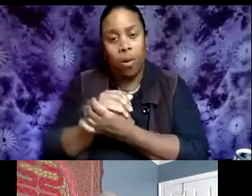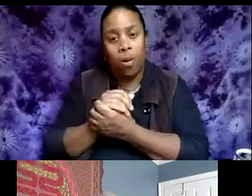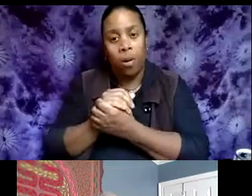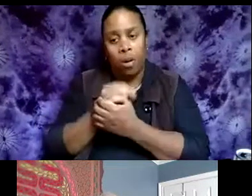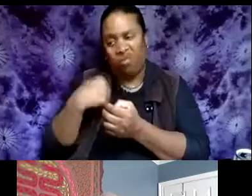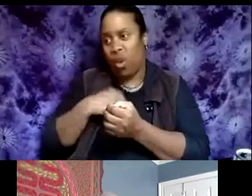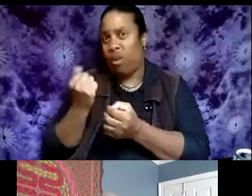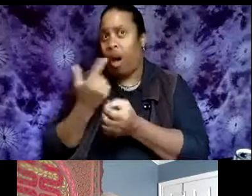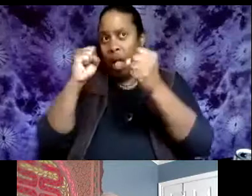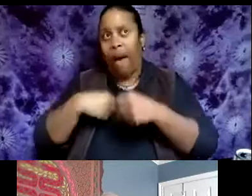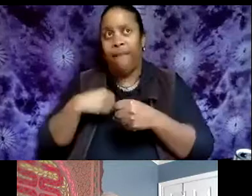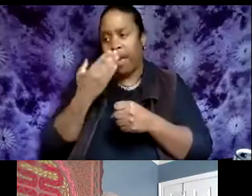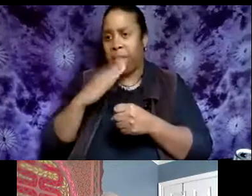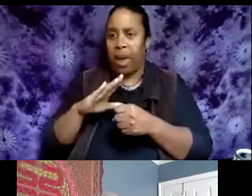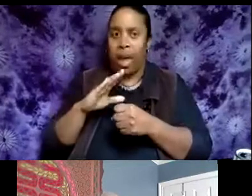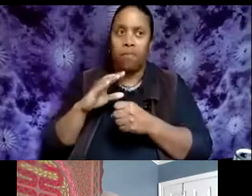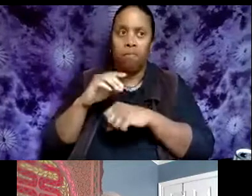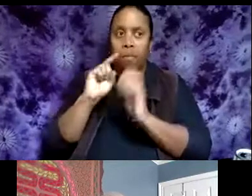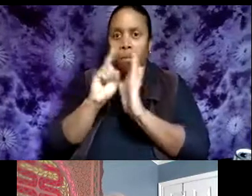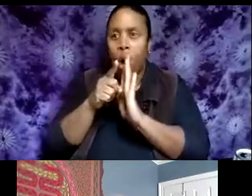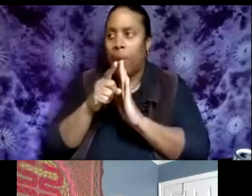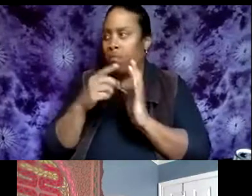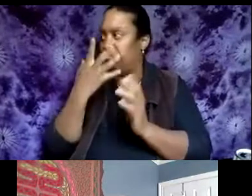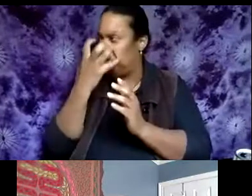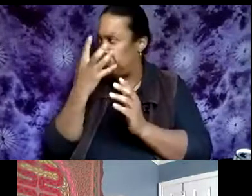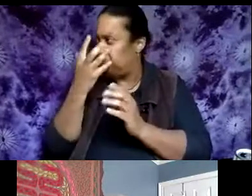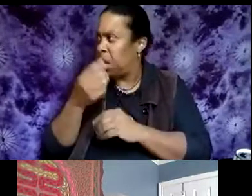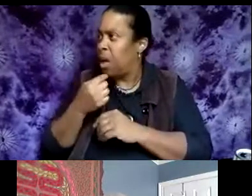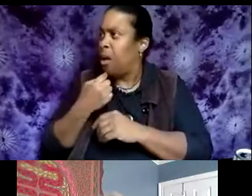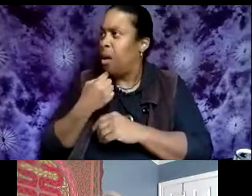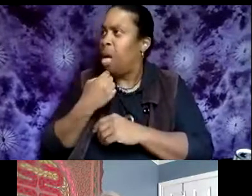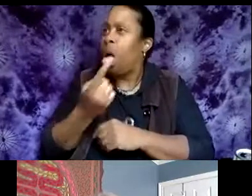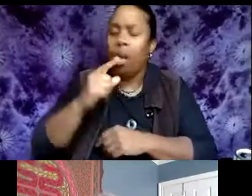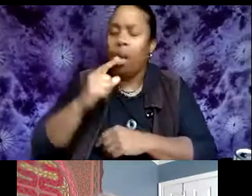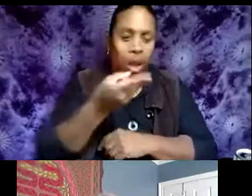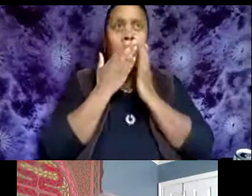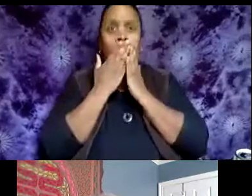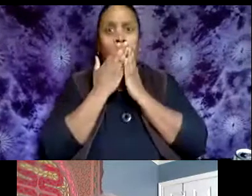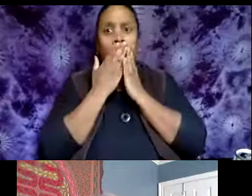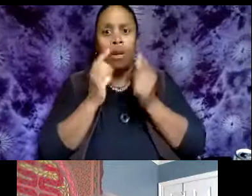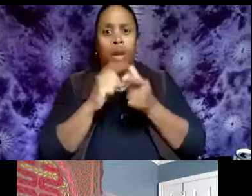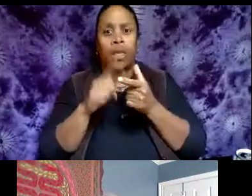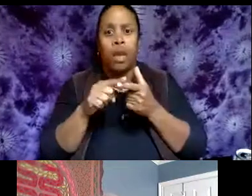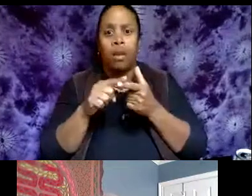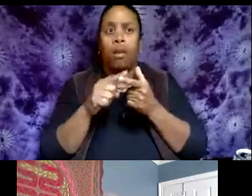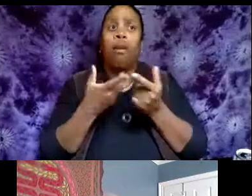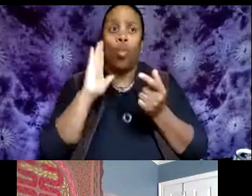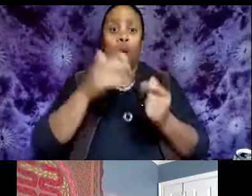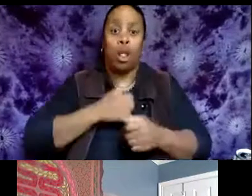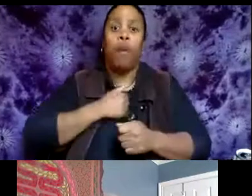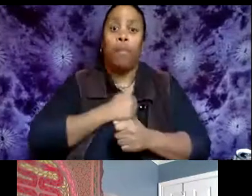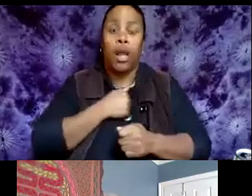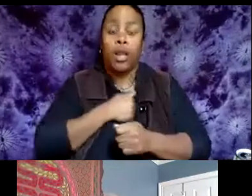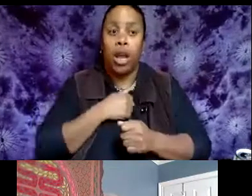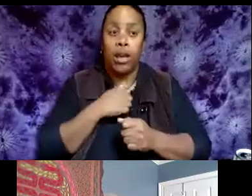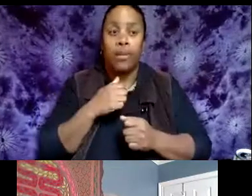bad moments. In the moments of anger, we can say things that aren't kind. And if we can apologize and make amends and so forth, those are